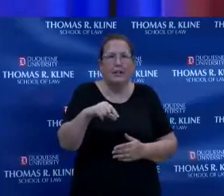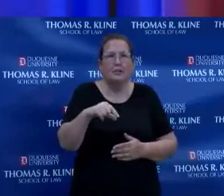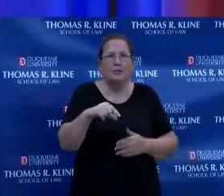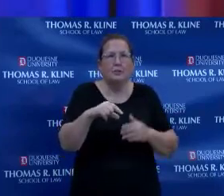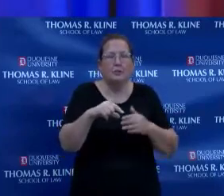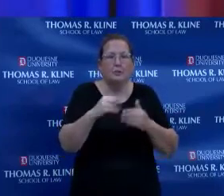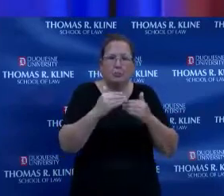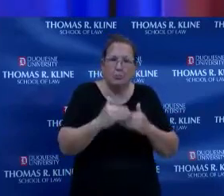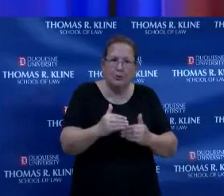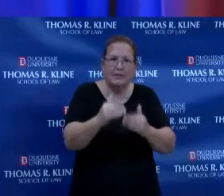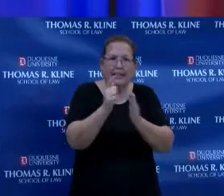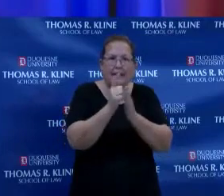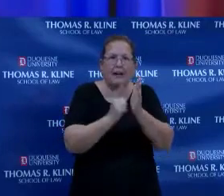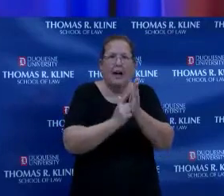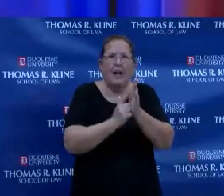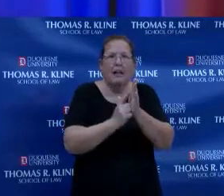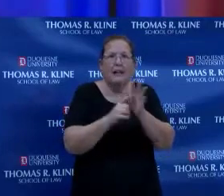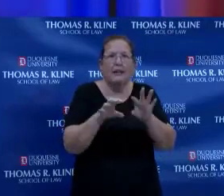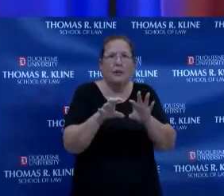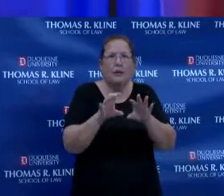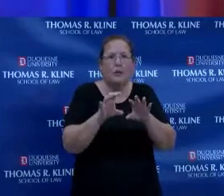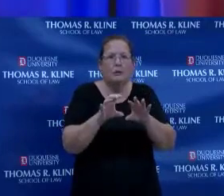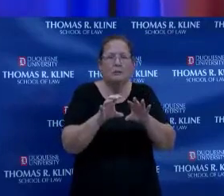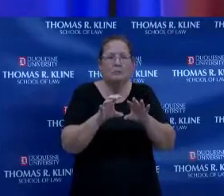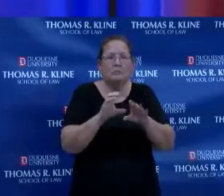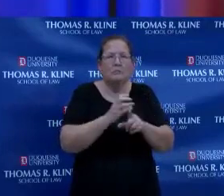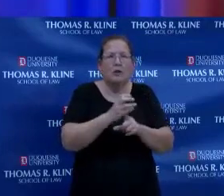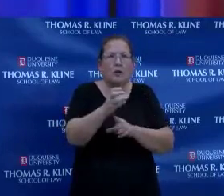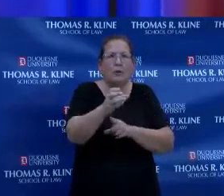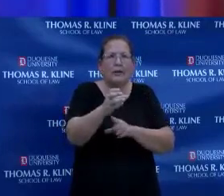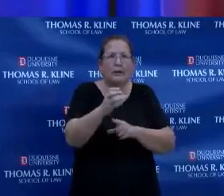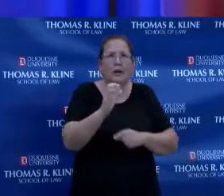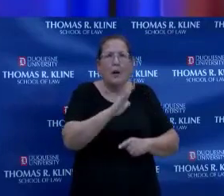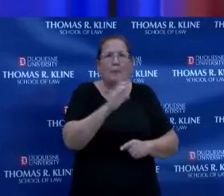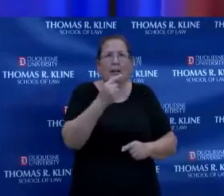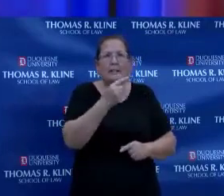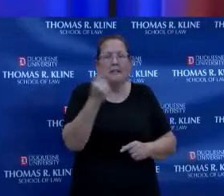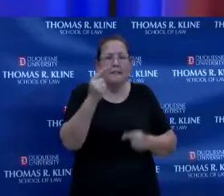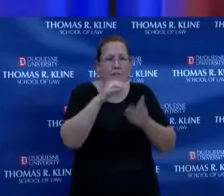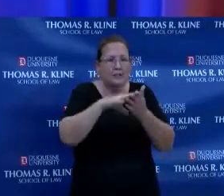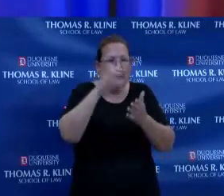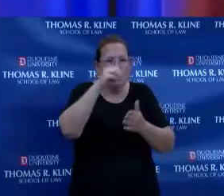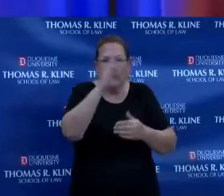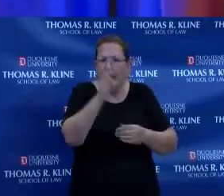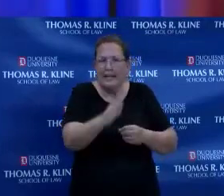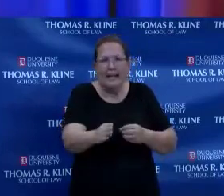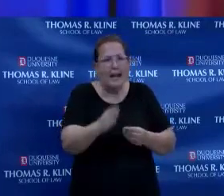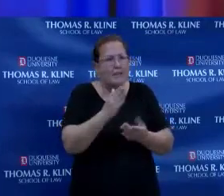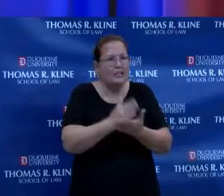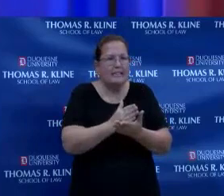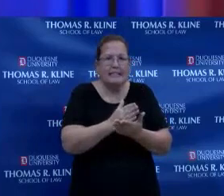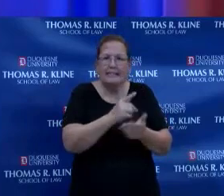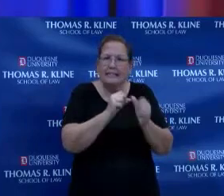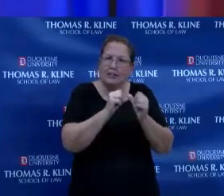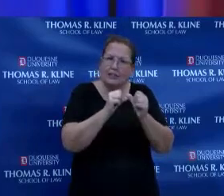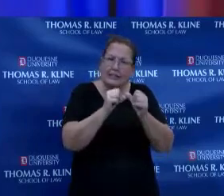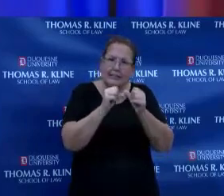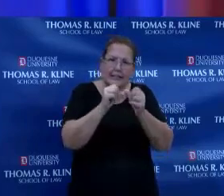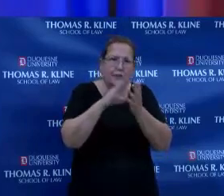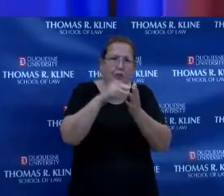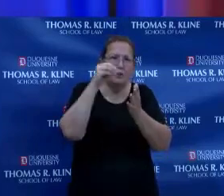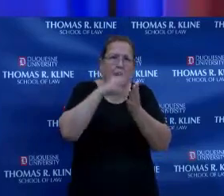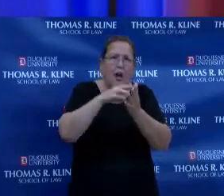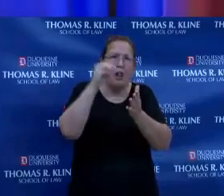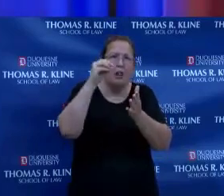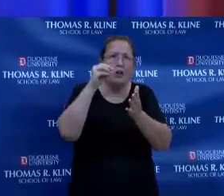career. Yet, Tom's thirst for knowledge and learning has never ceased. It's been a big part of his success, frankly,